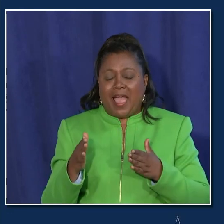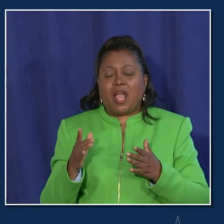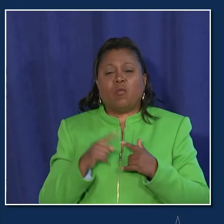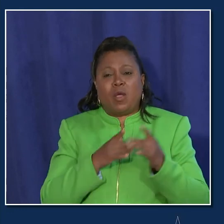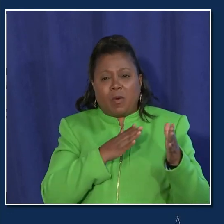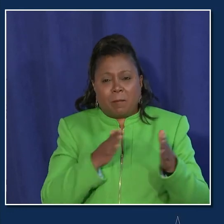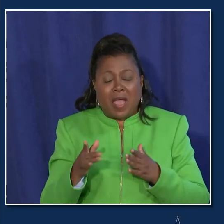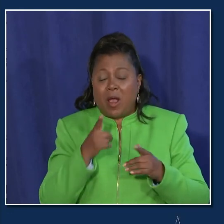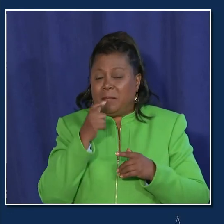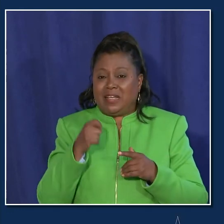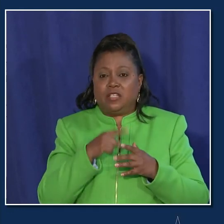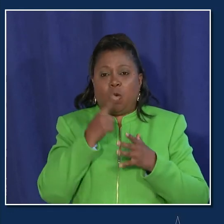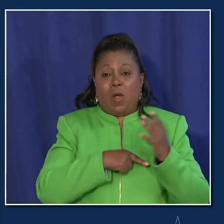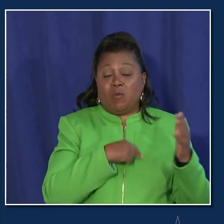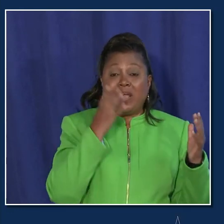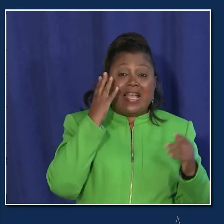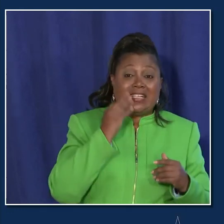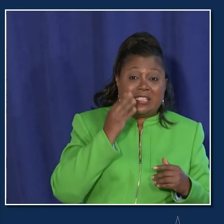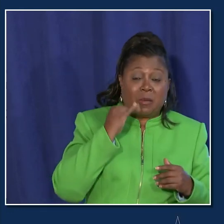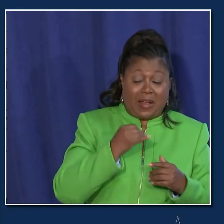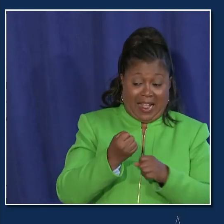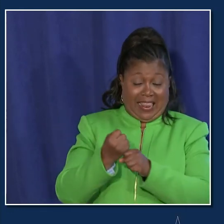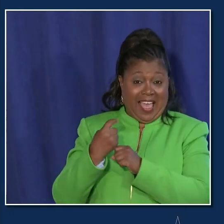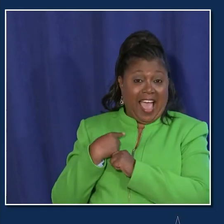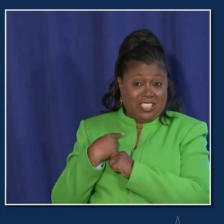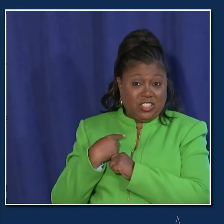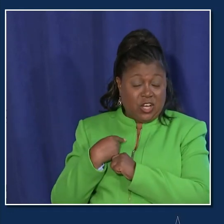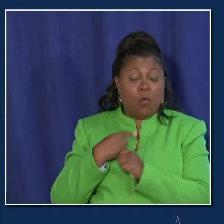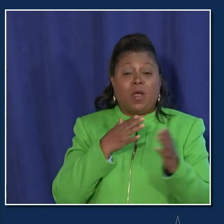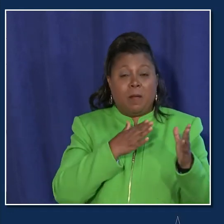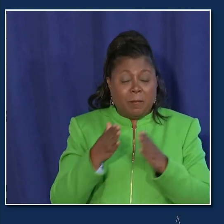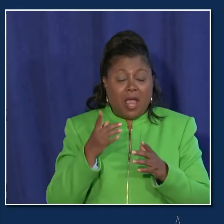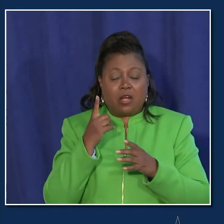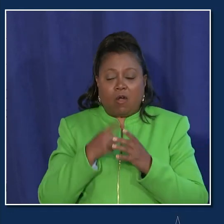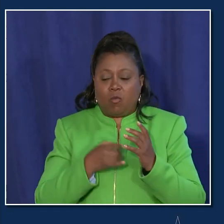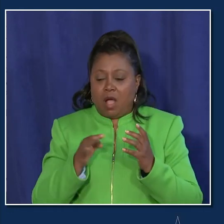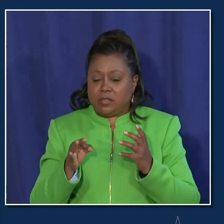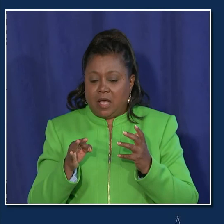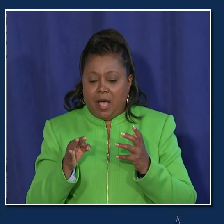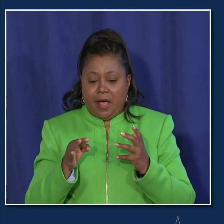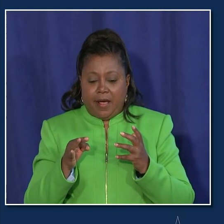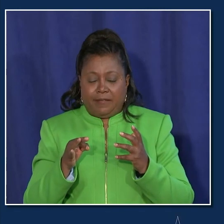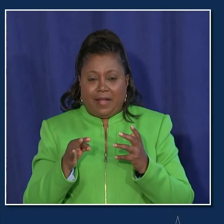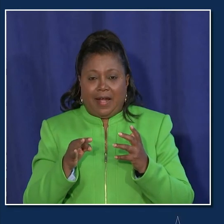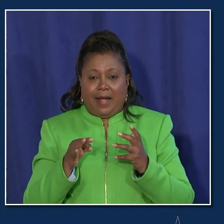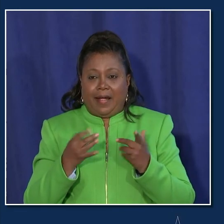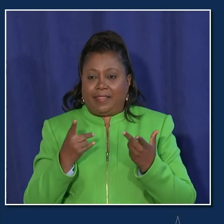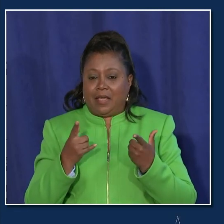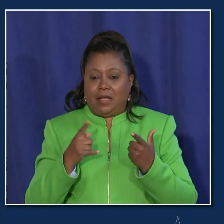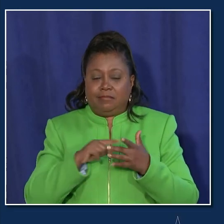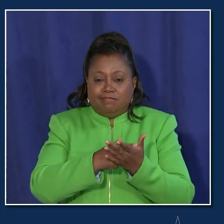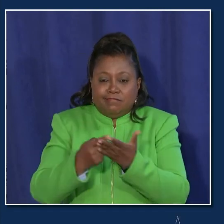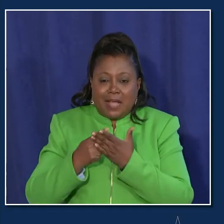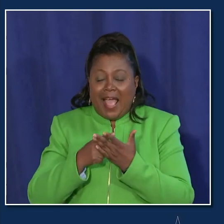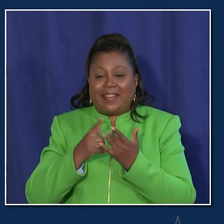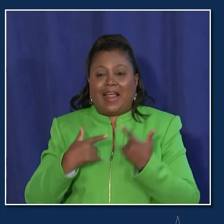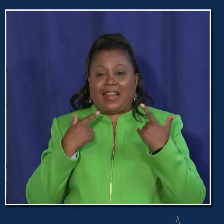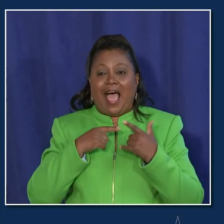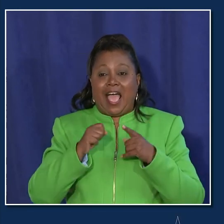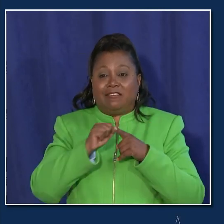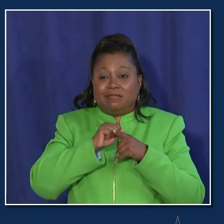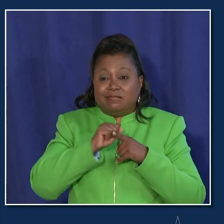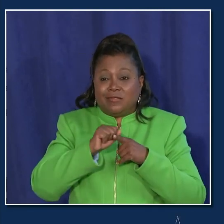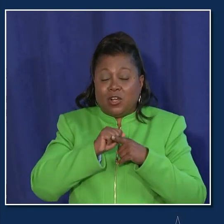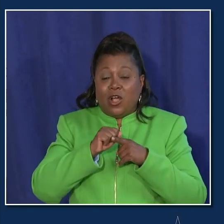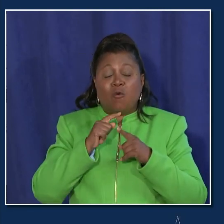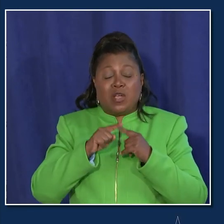were prepared because of what we experienced last year. We were prepared because of the tabletop and live exercise drilling.